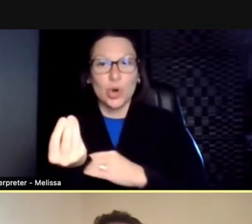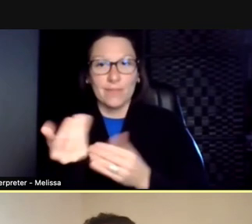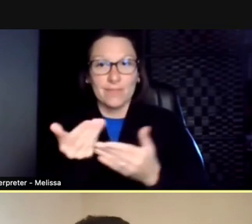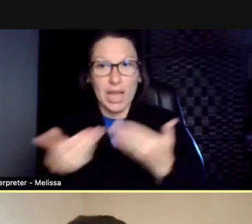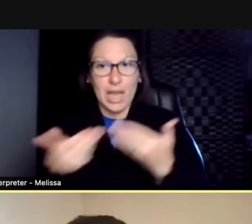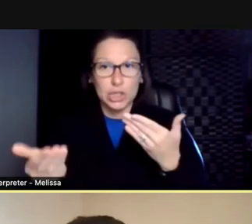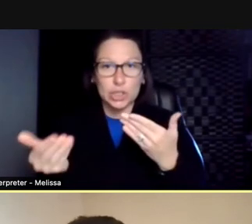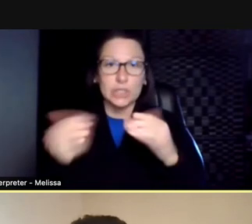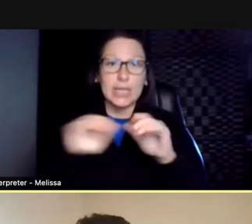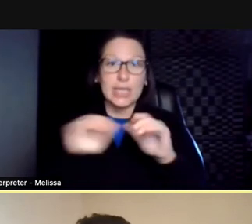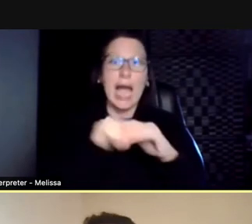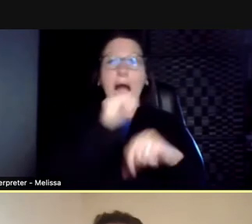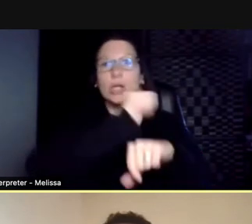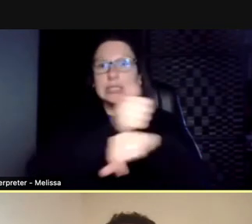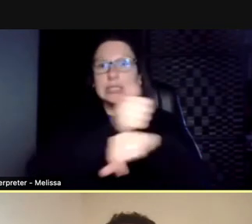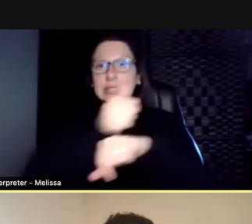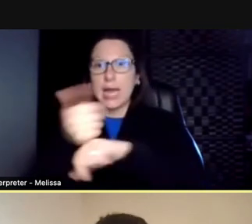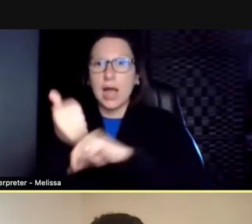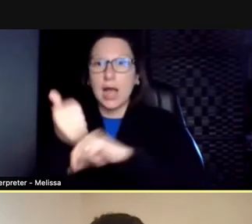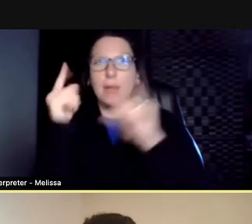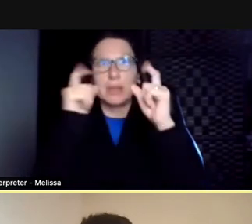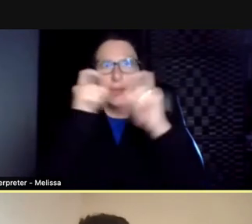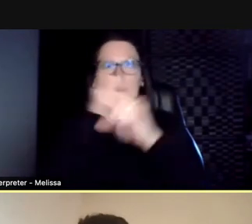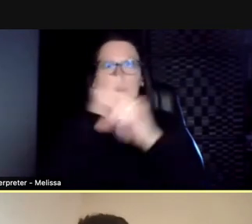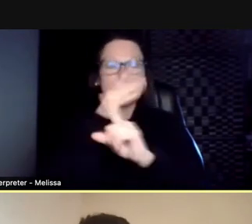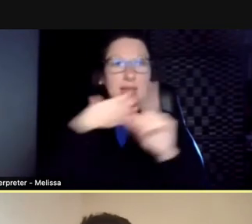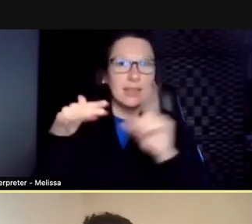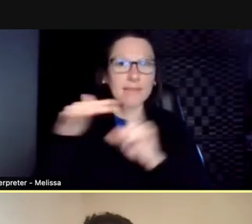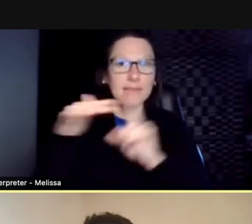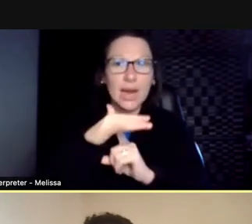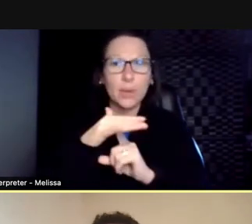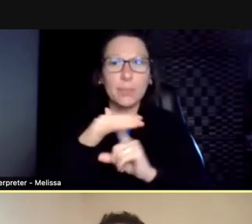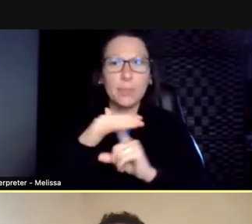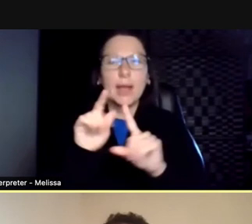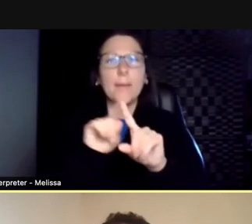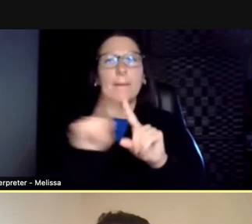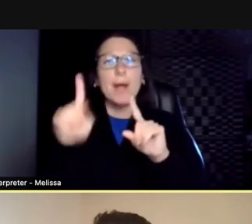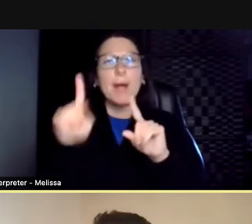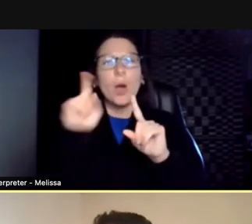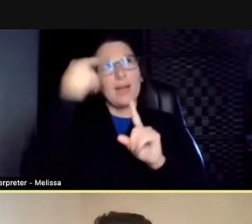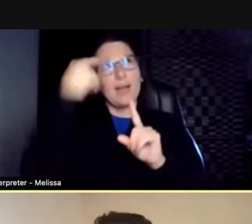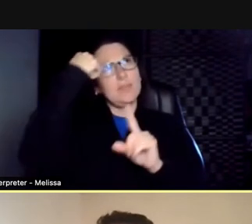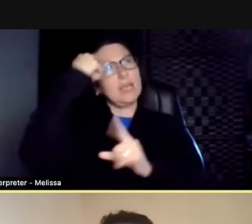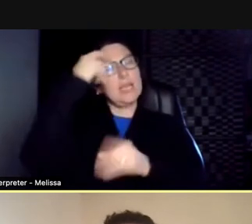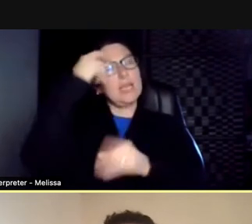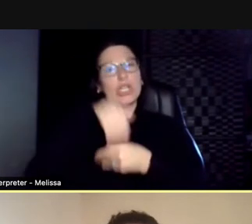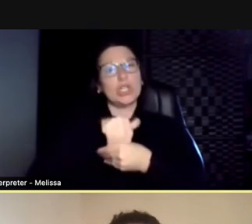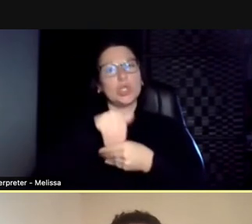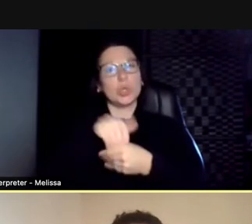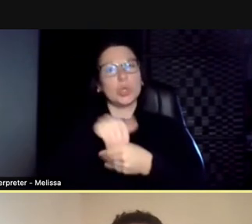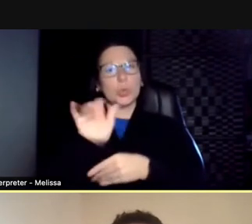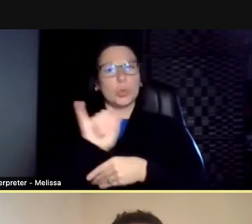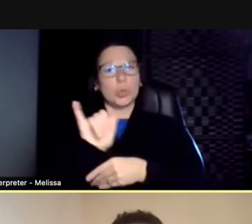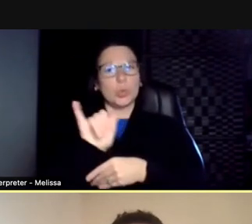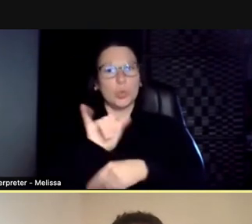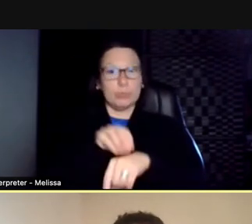the complexity of the sensory environment. But I want to think now too about internal factors that are influencing